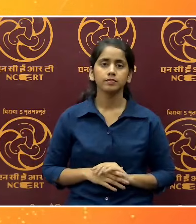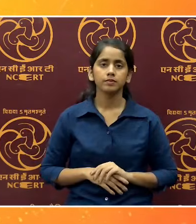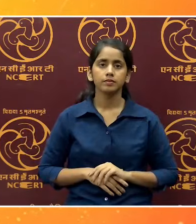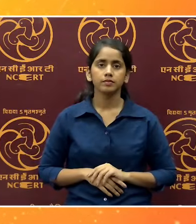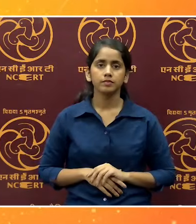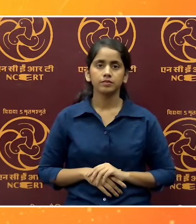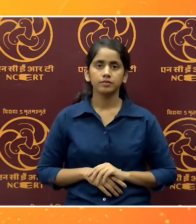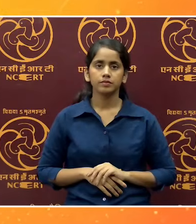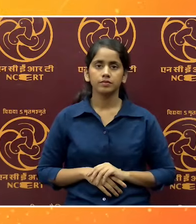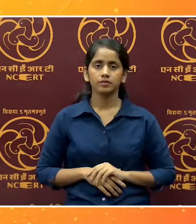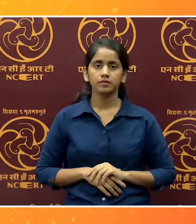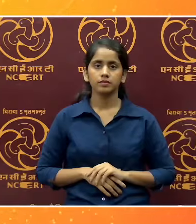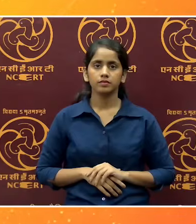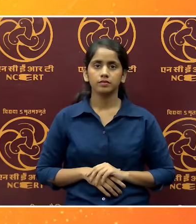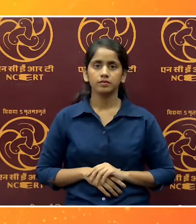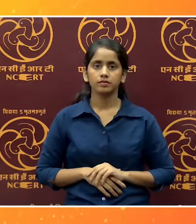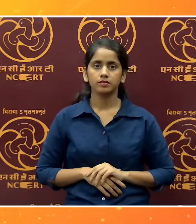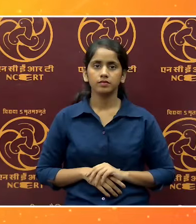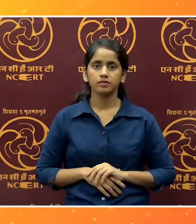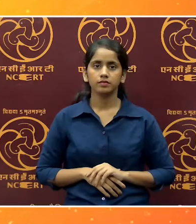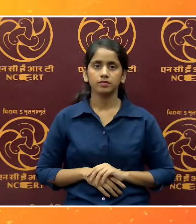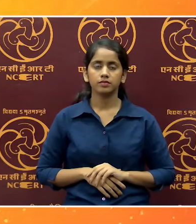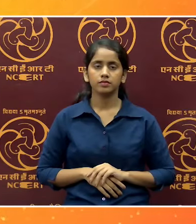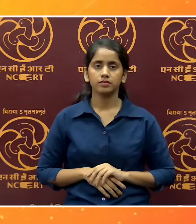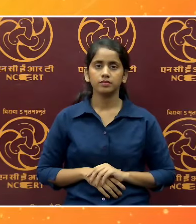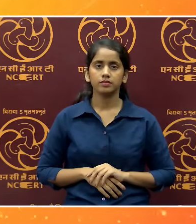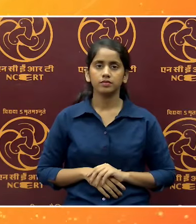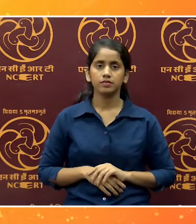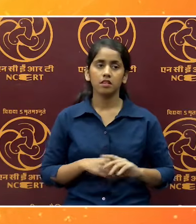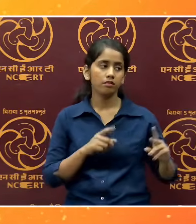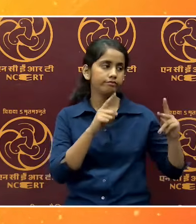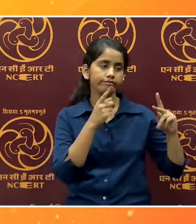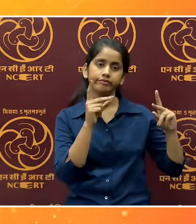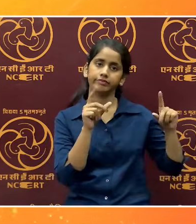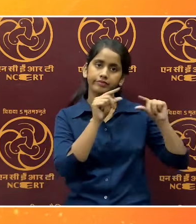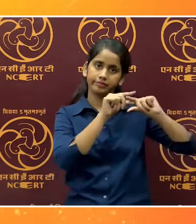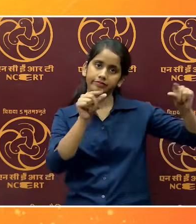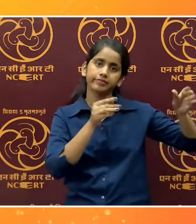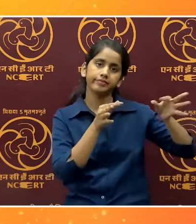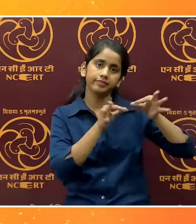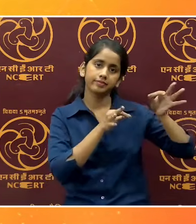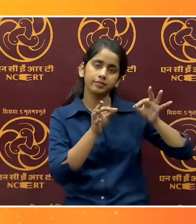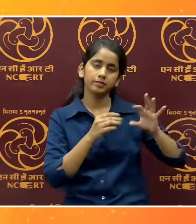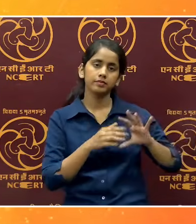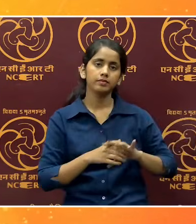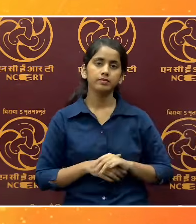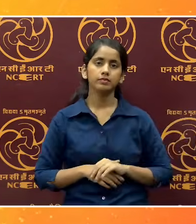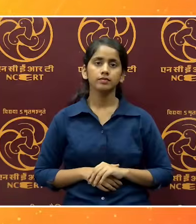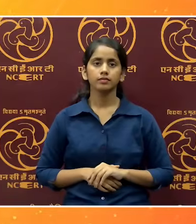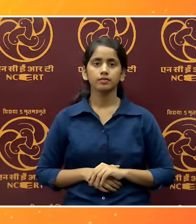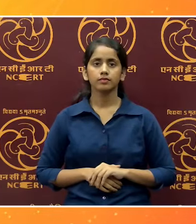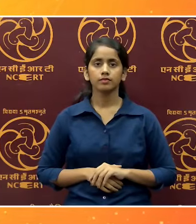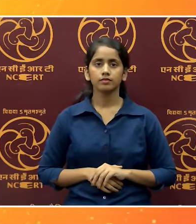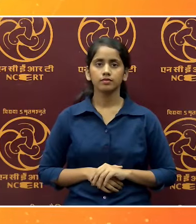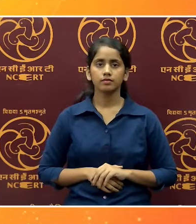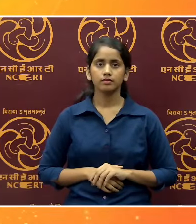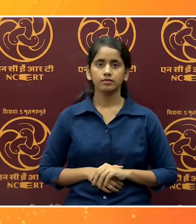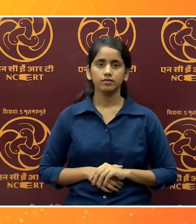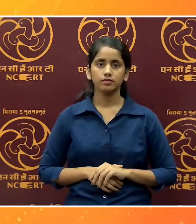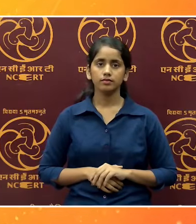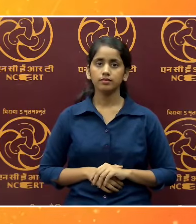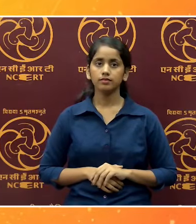My colors match the plants and trees. I hide so well in grass and leaves. So, because of the